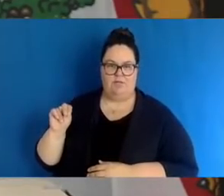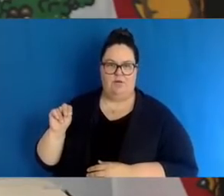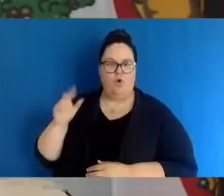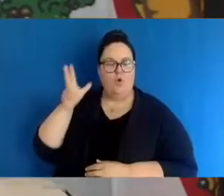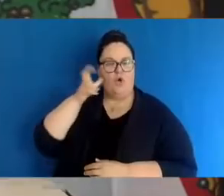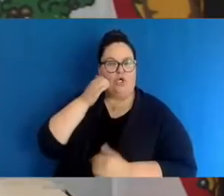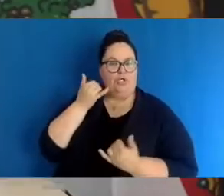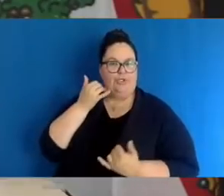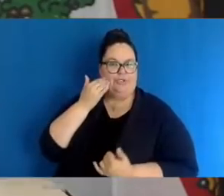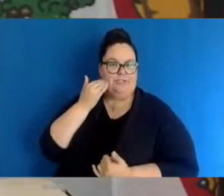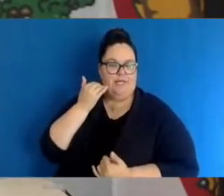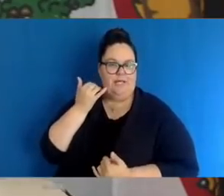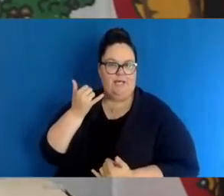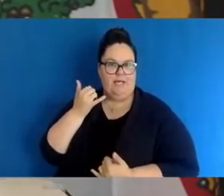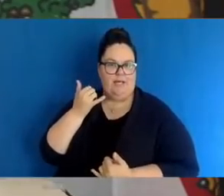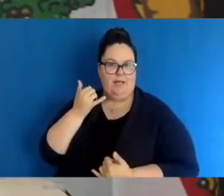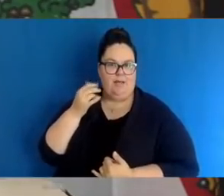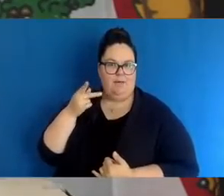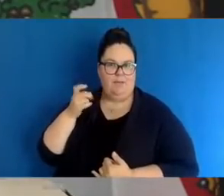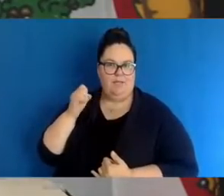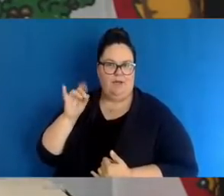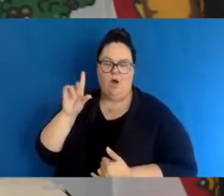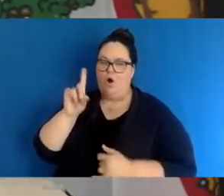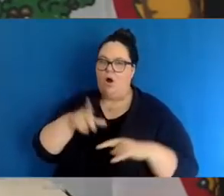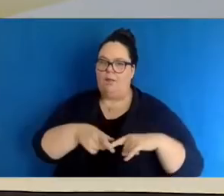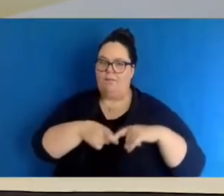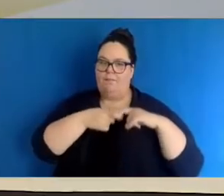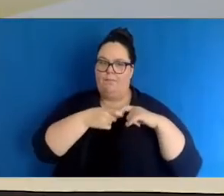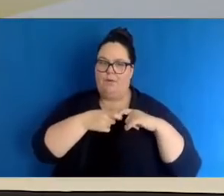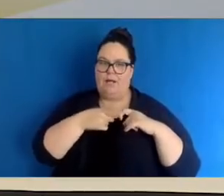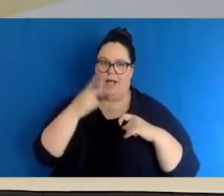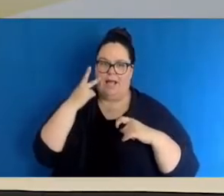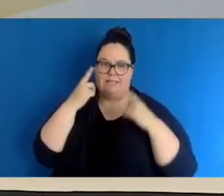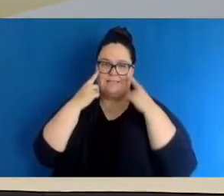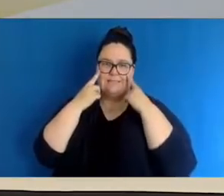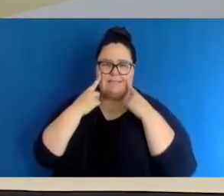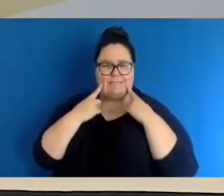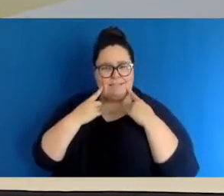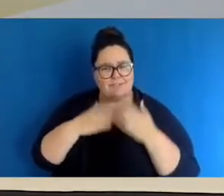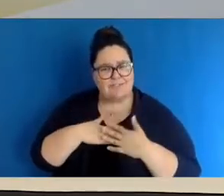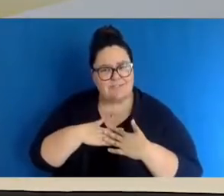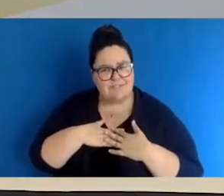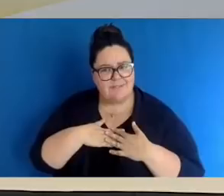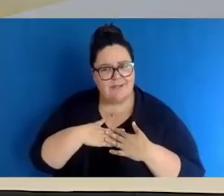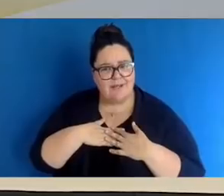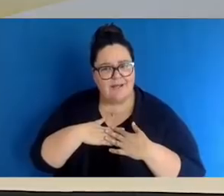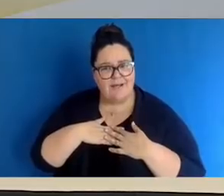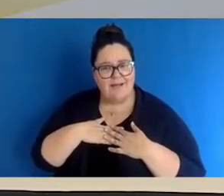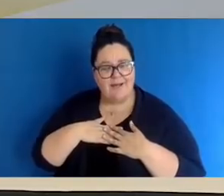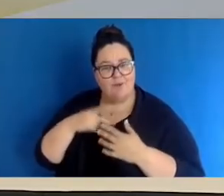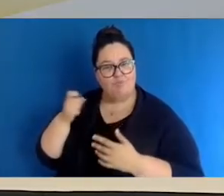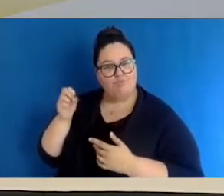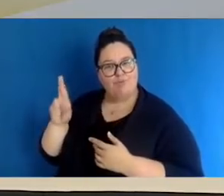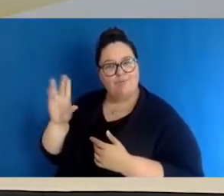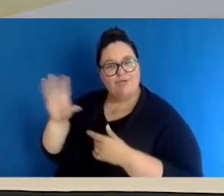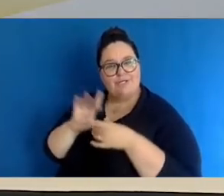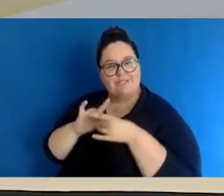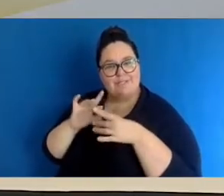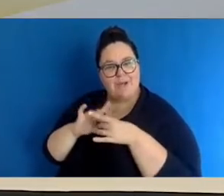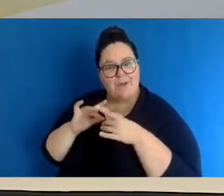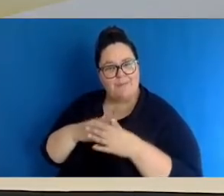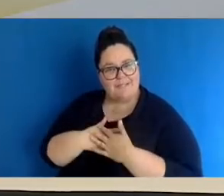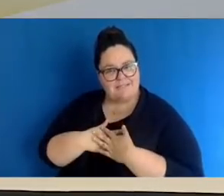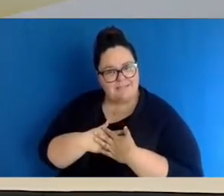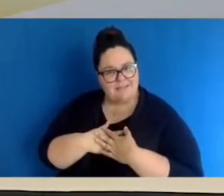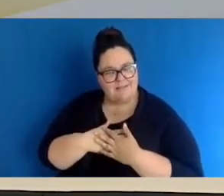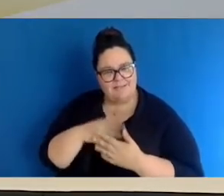decision. I'm sorry, I'm actually going to pause for a second. I see tears in your eyes after Premier King's comment. Yep.